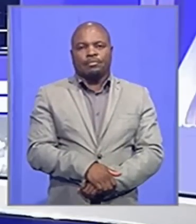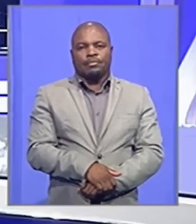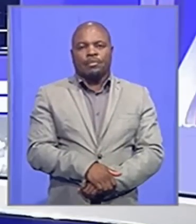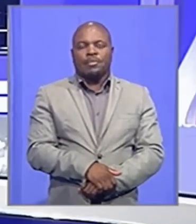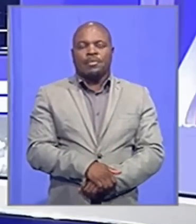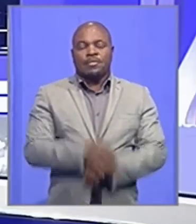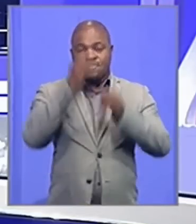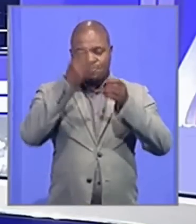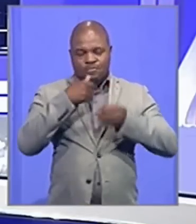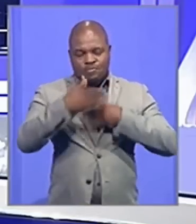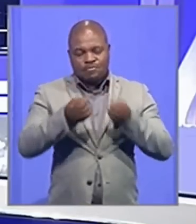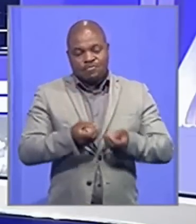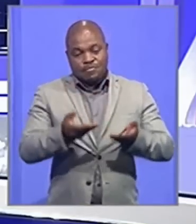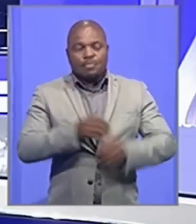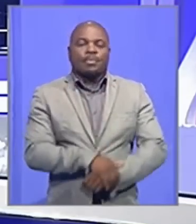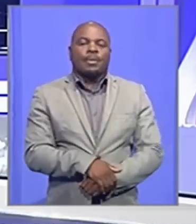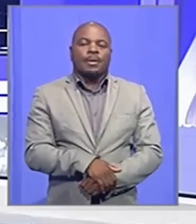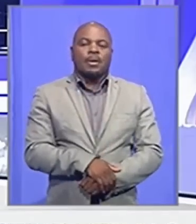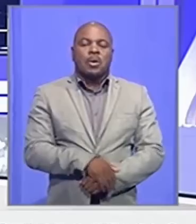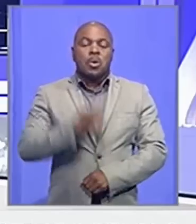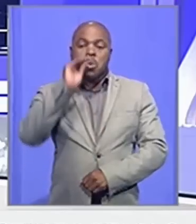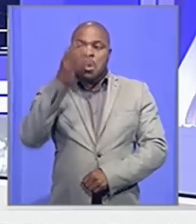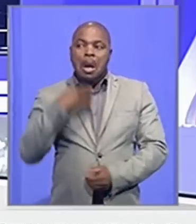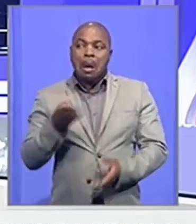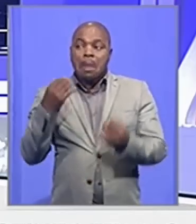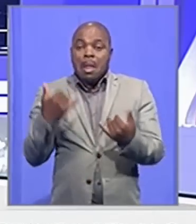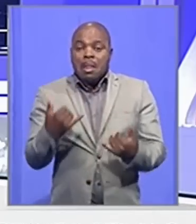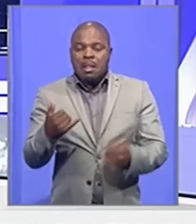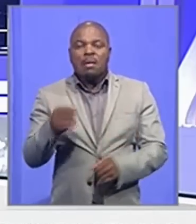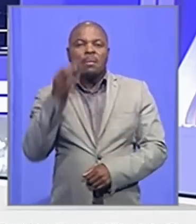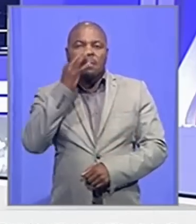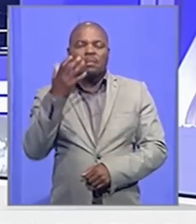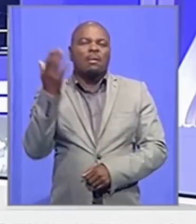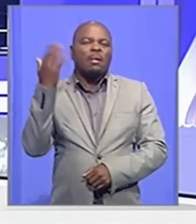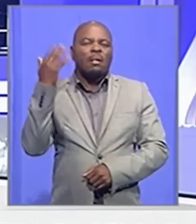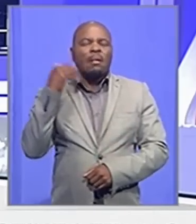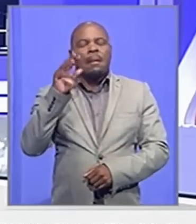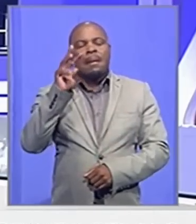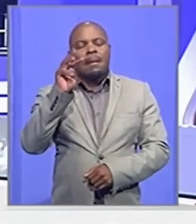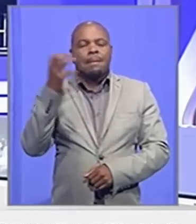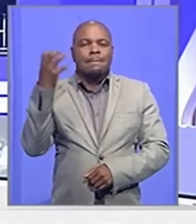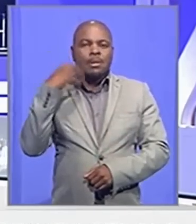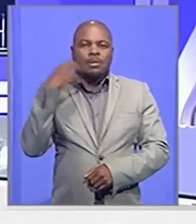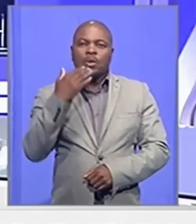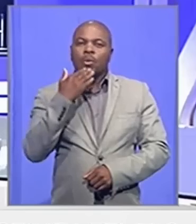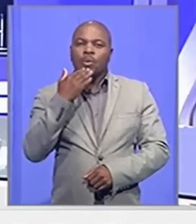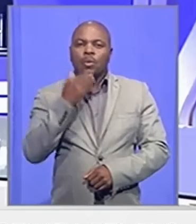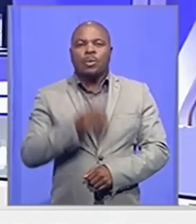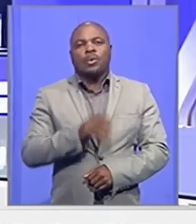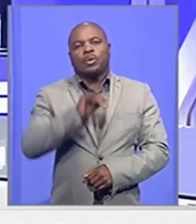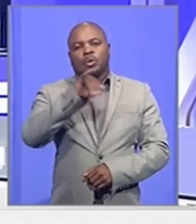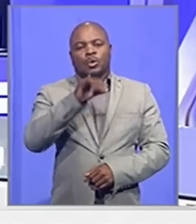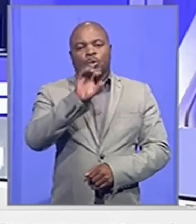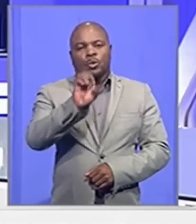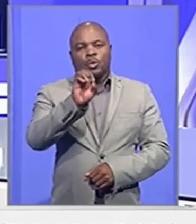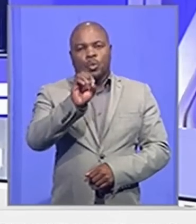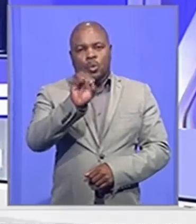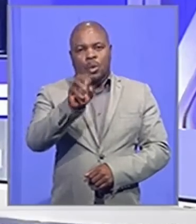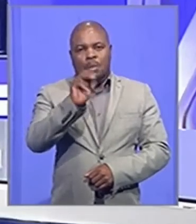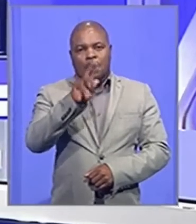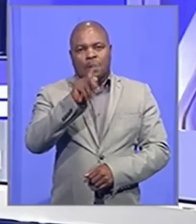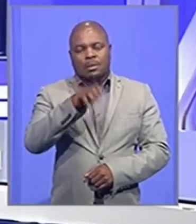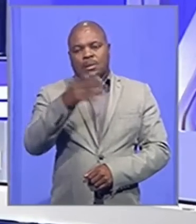Tla re diale dikgang tse re sa tswang go di amogela tsa retona ya maloba Tina Joe Peterson o tlhokafetse. Joe Peterson o ntse